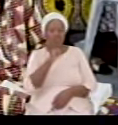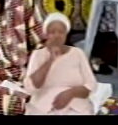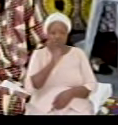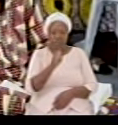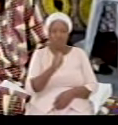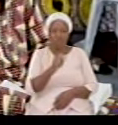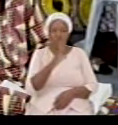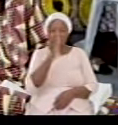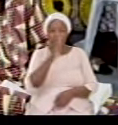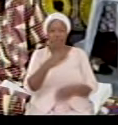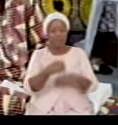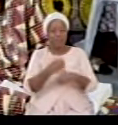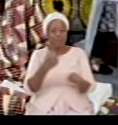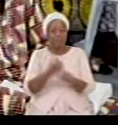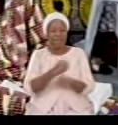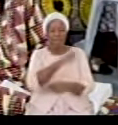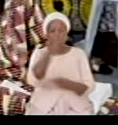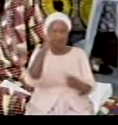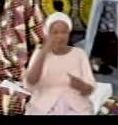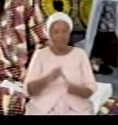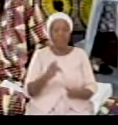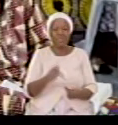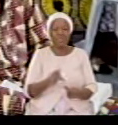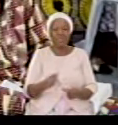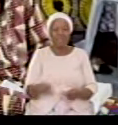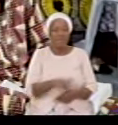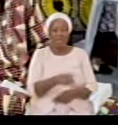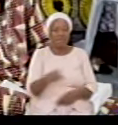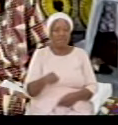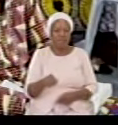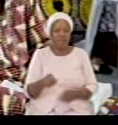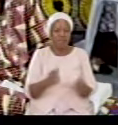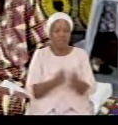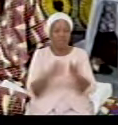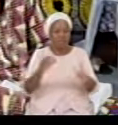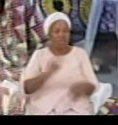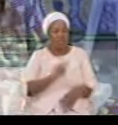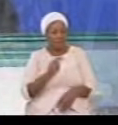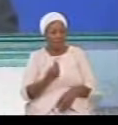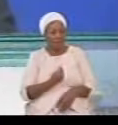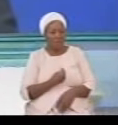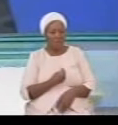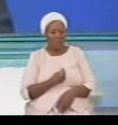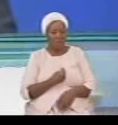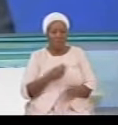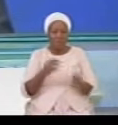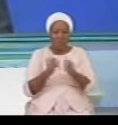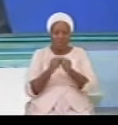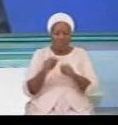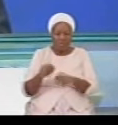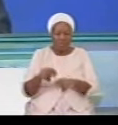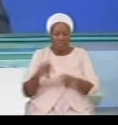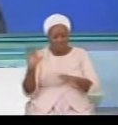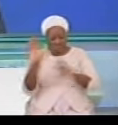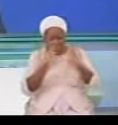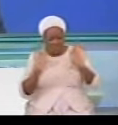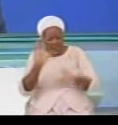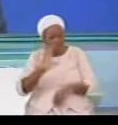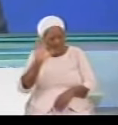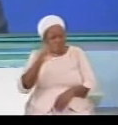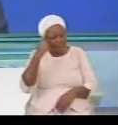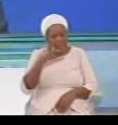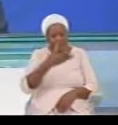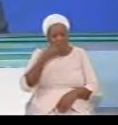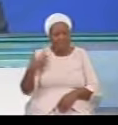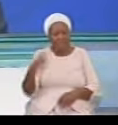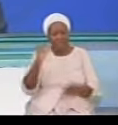be made perfect. They without us, without looking at the better things that